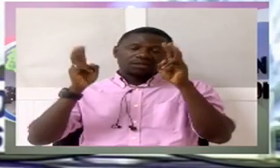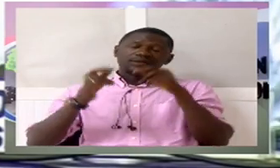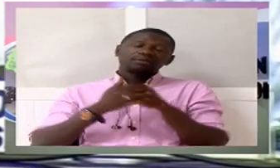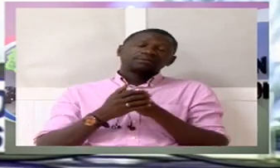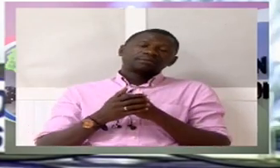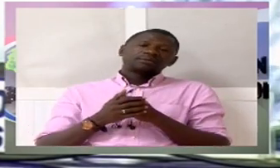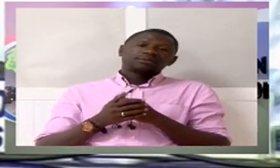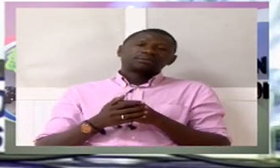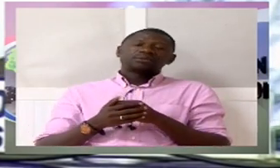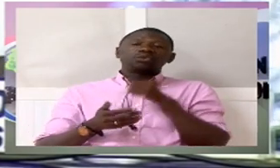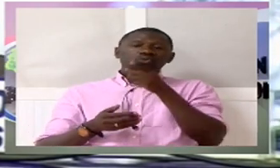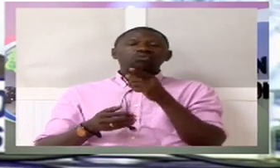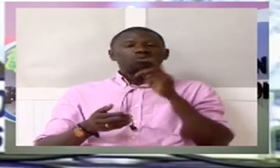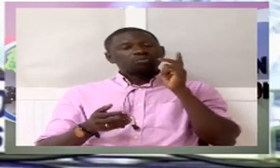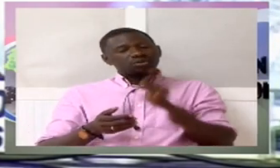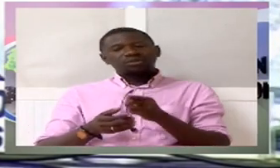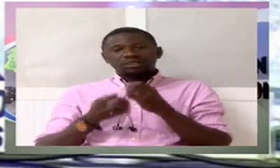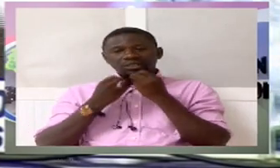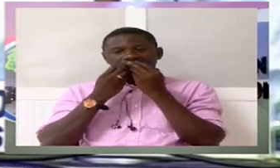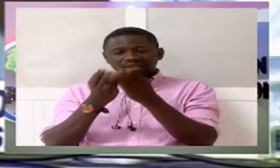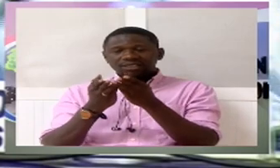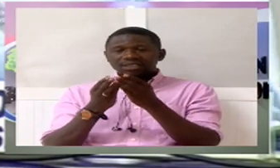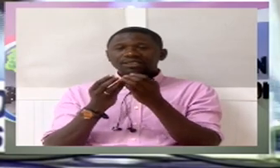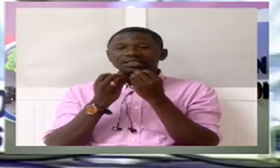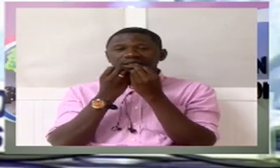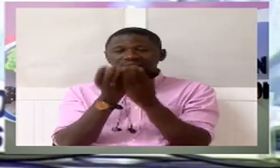You had to say things to the president.